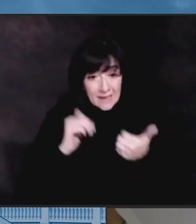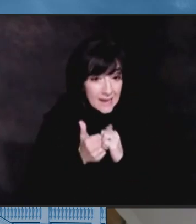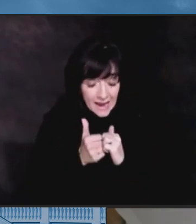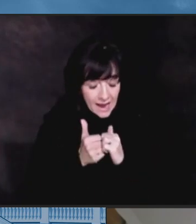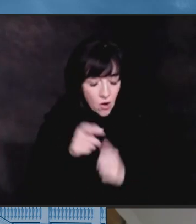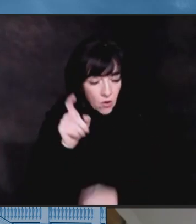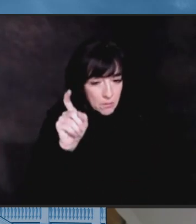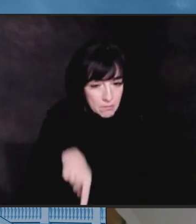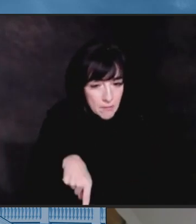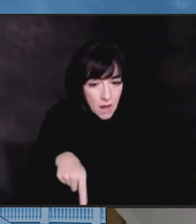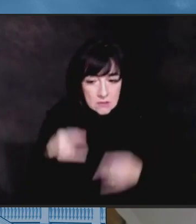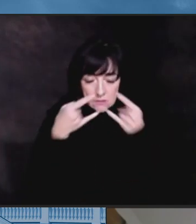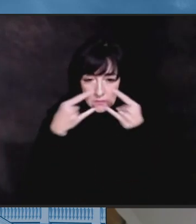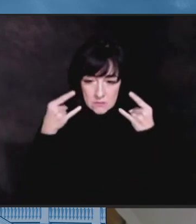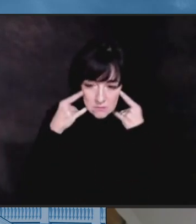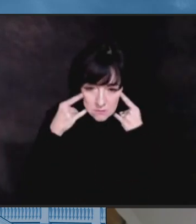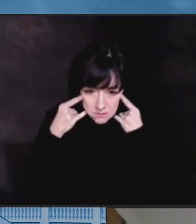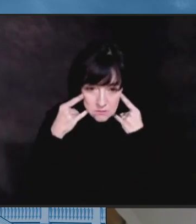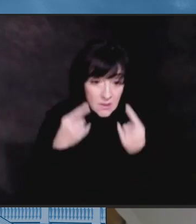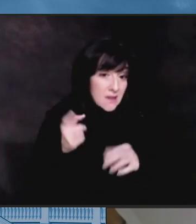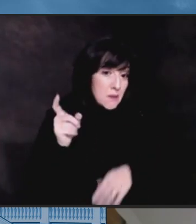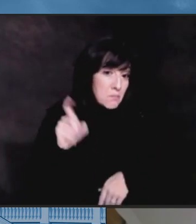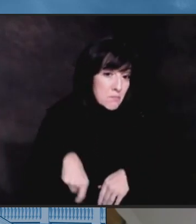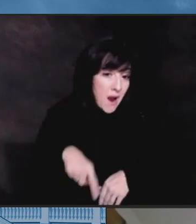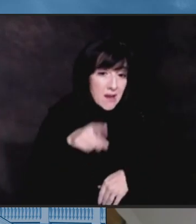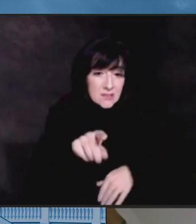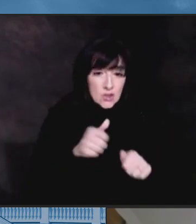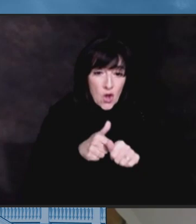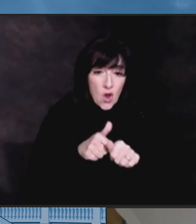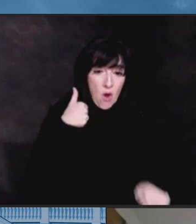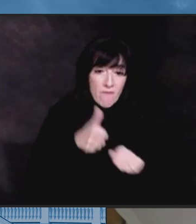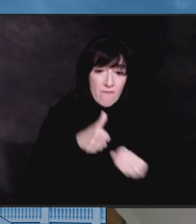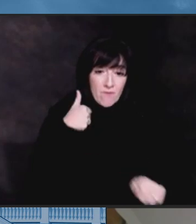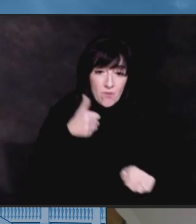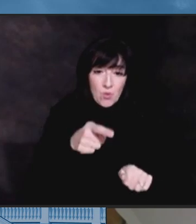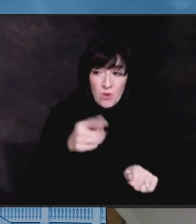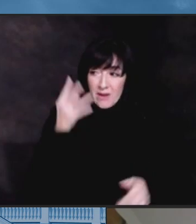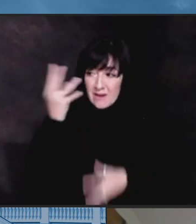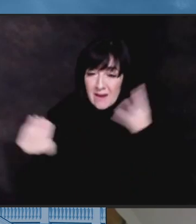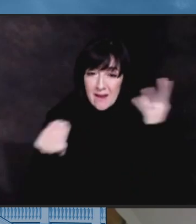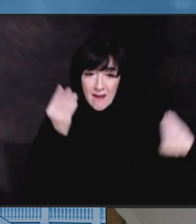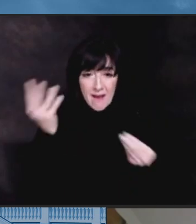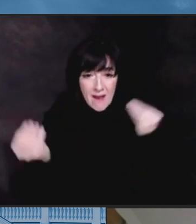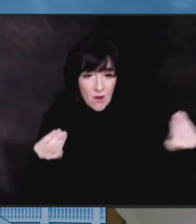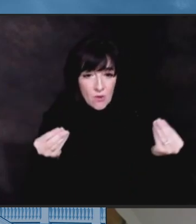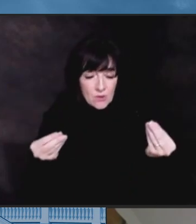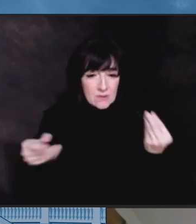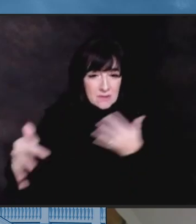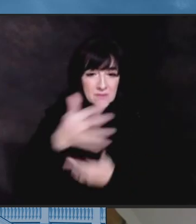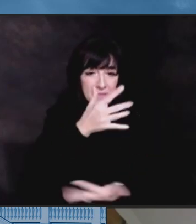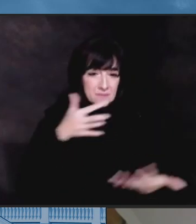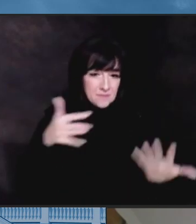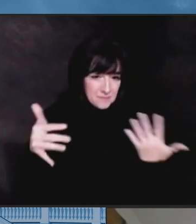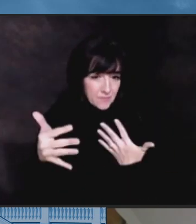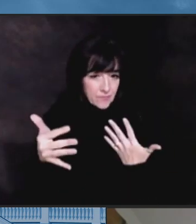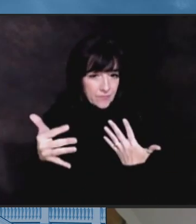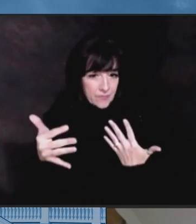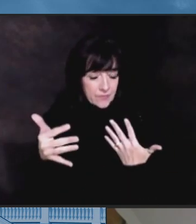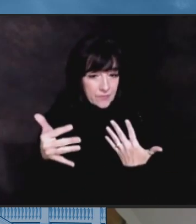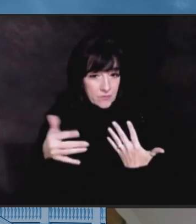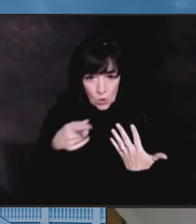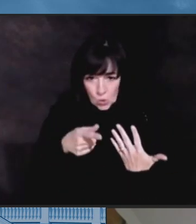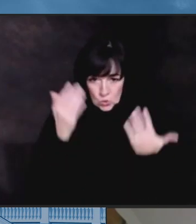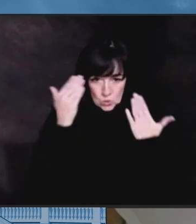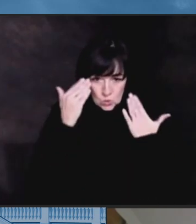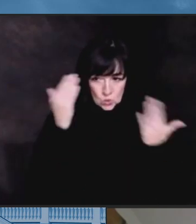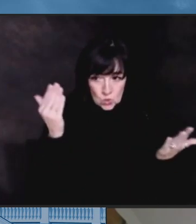where you may come in contact unknowingly, both in terms of you not knowing someone else who's shedding the